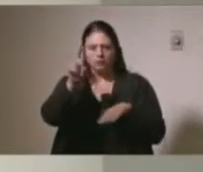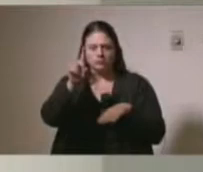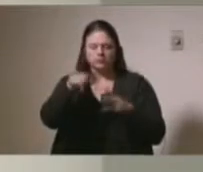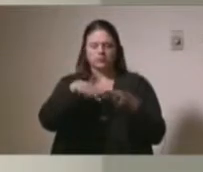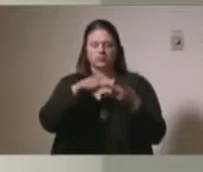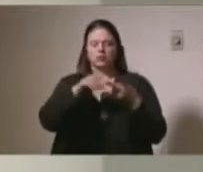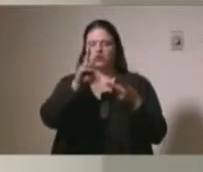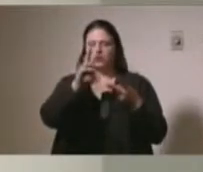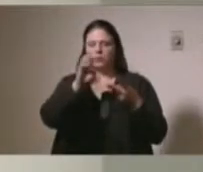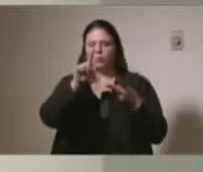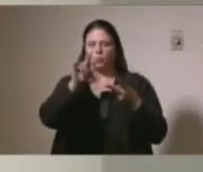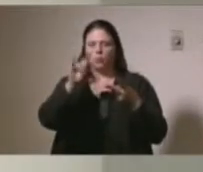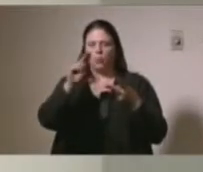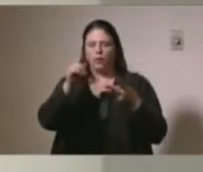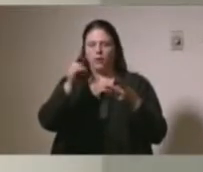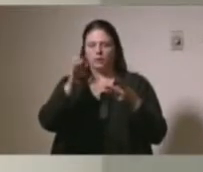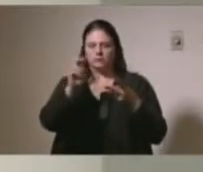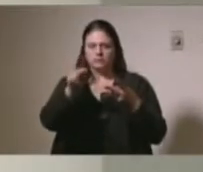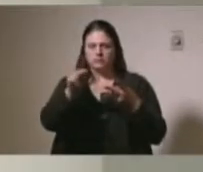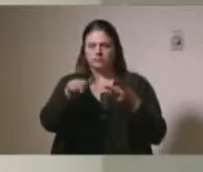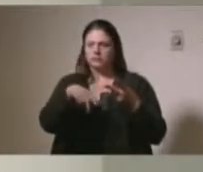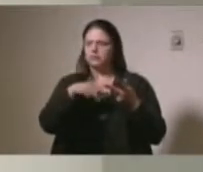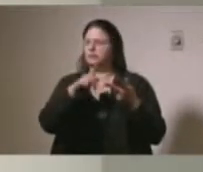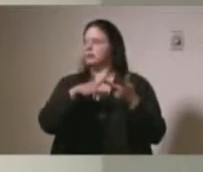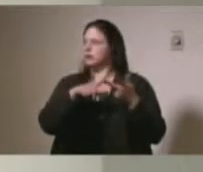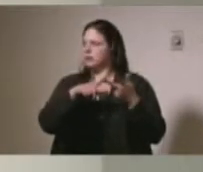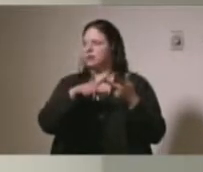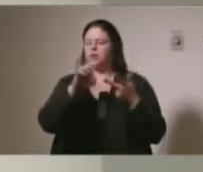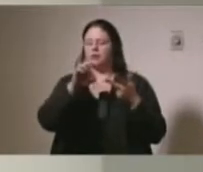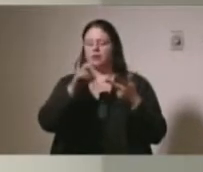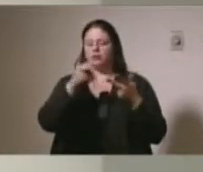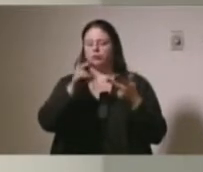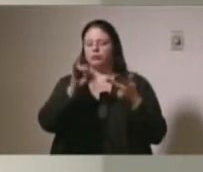mean Wellington, and it would mean Christchurch.